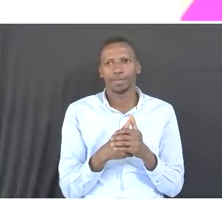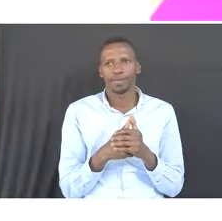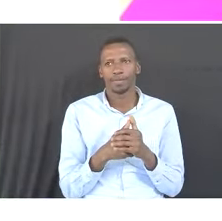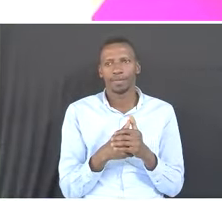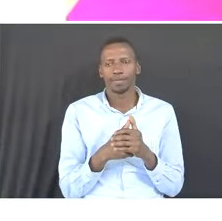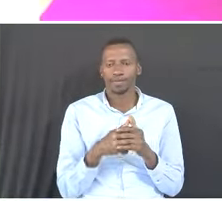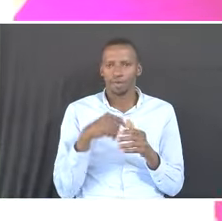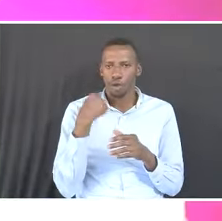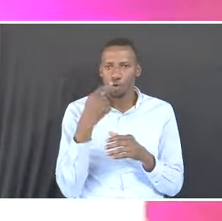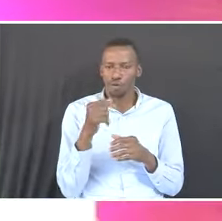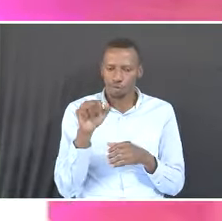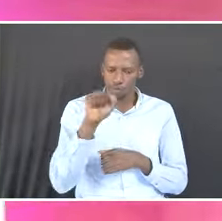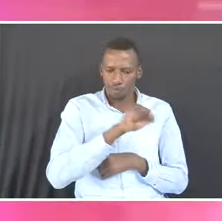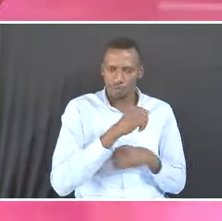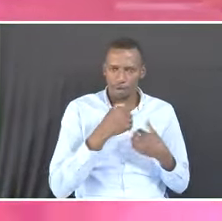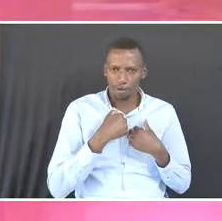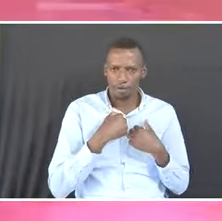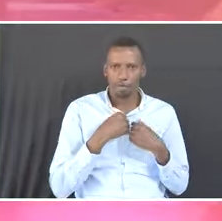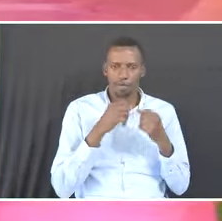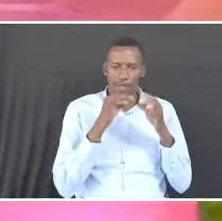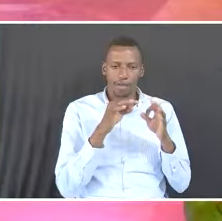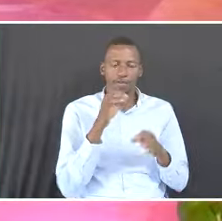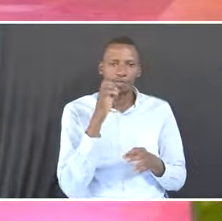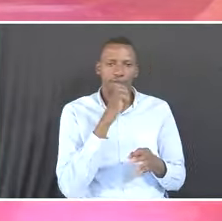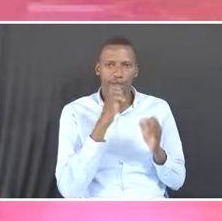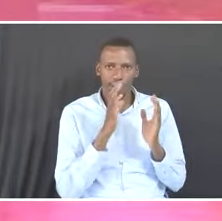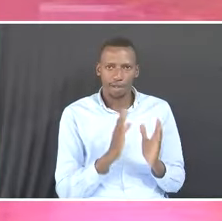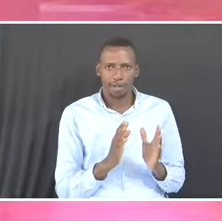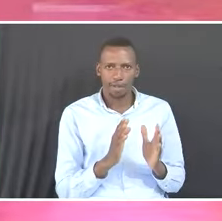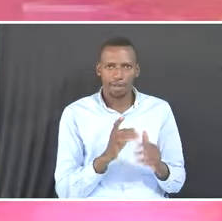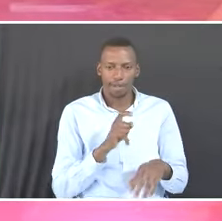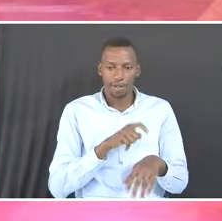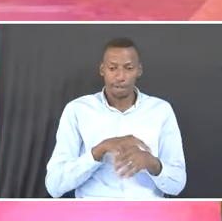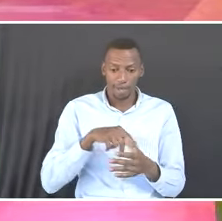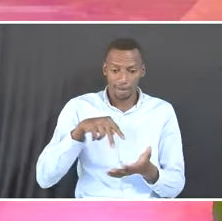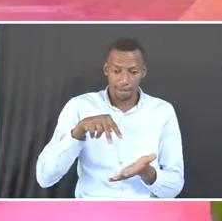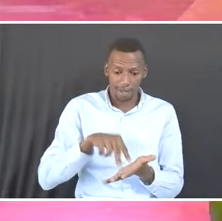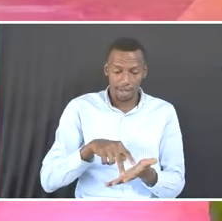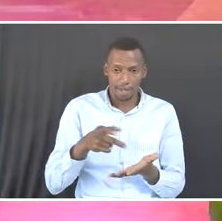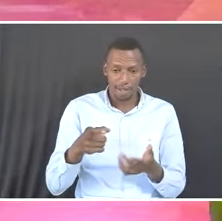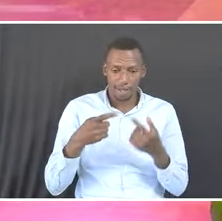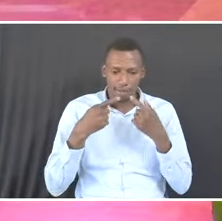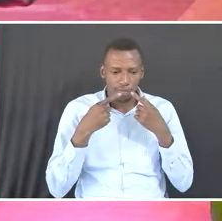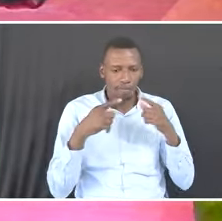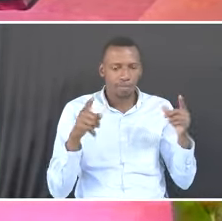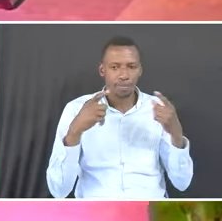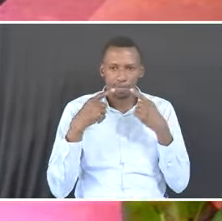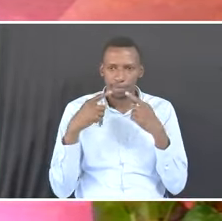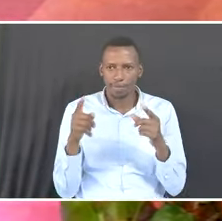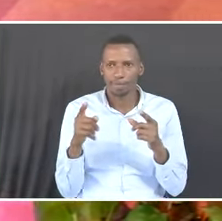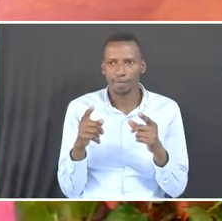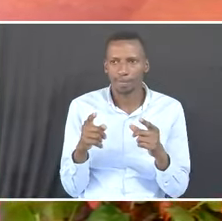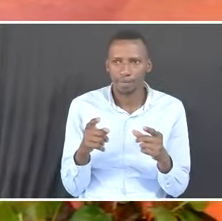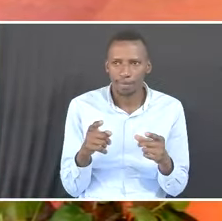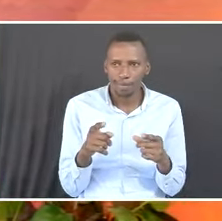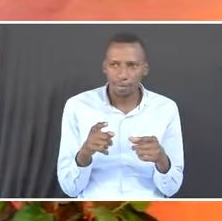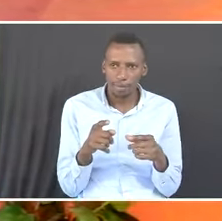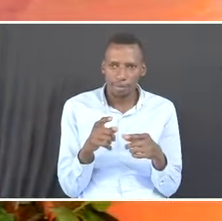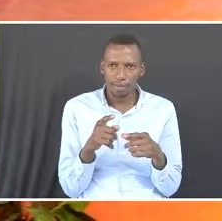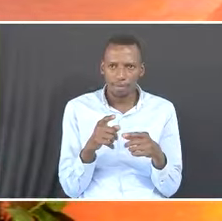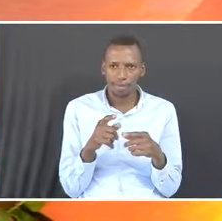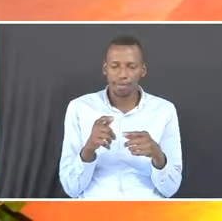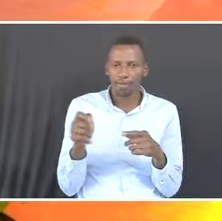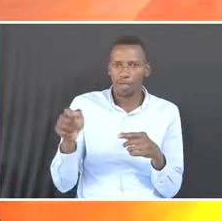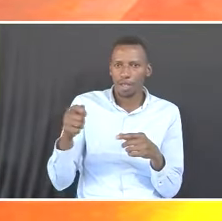And those who have cars, even if he's an elder, when he's standing here giving announcements, the car of his keys are in his